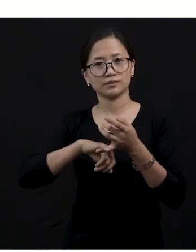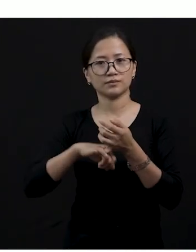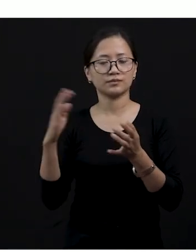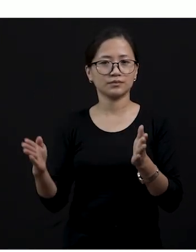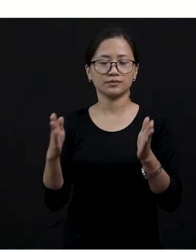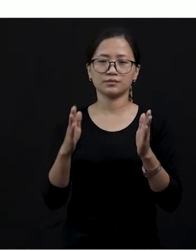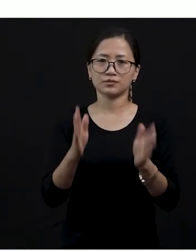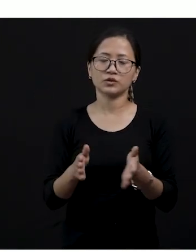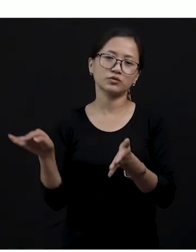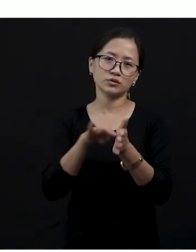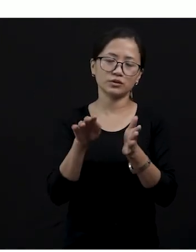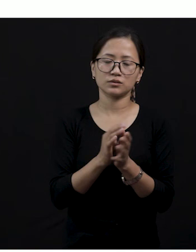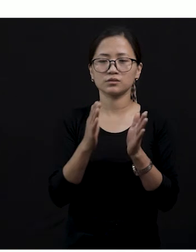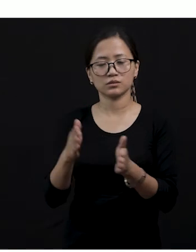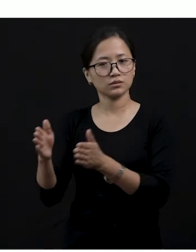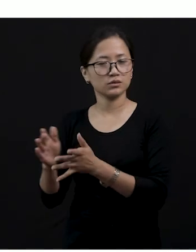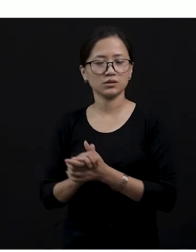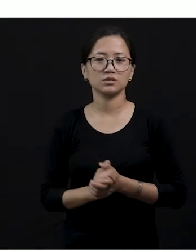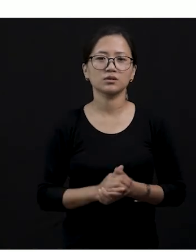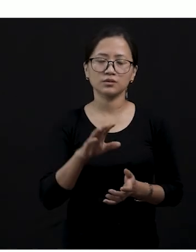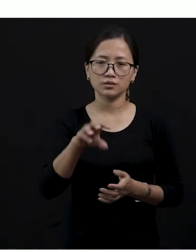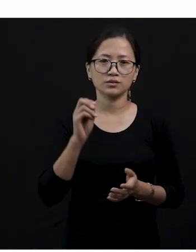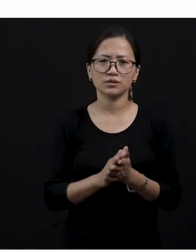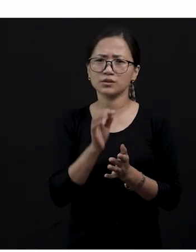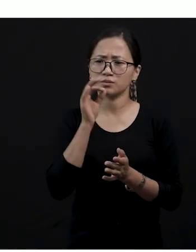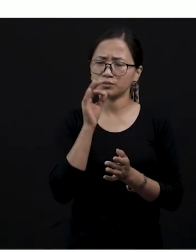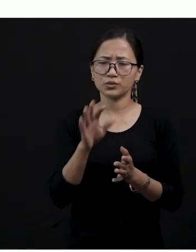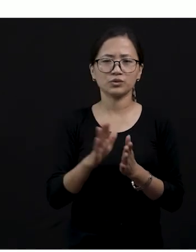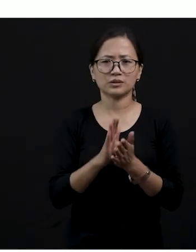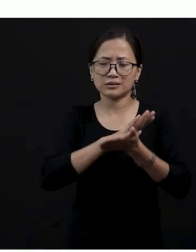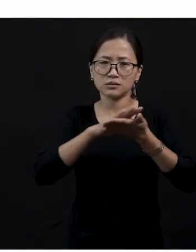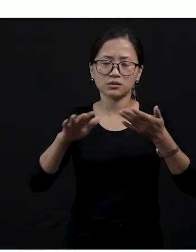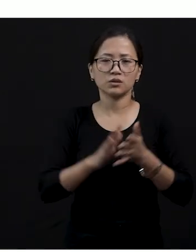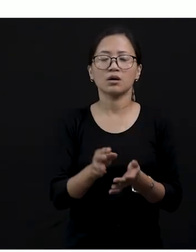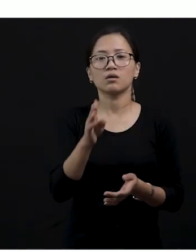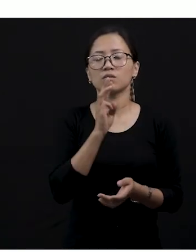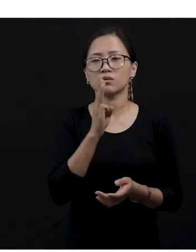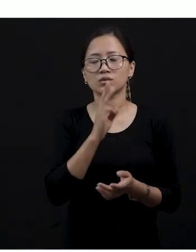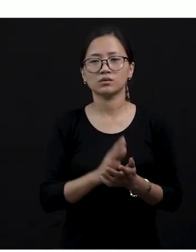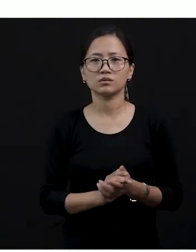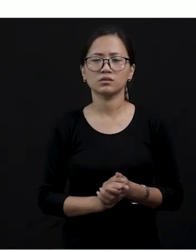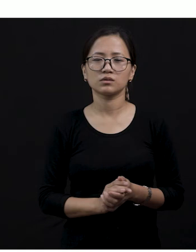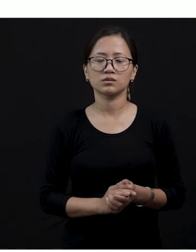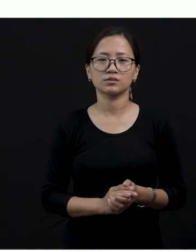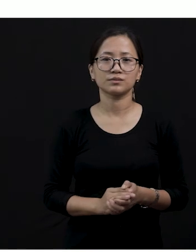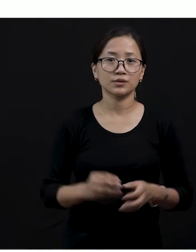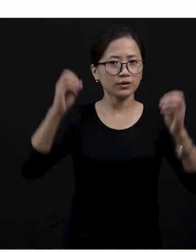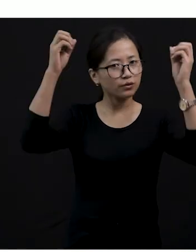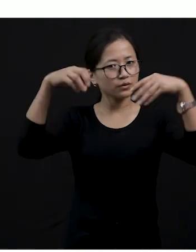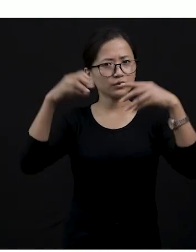is important for us because we get pure water. Do you know that rainfall is the purest form of